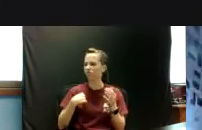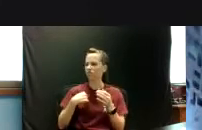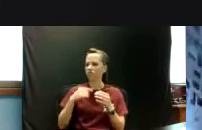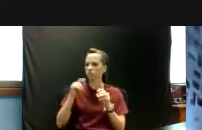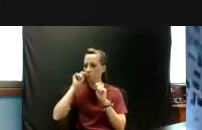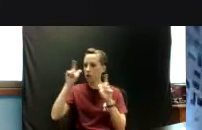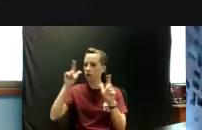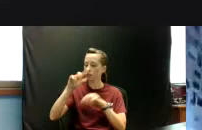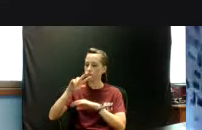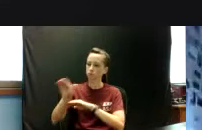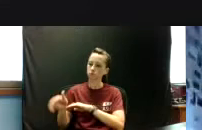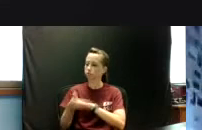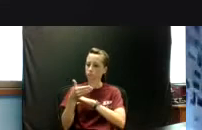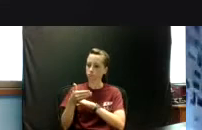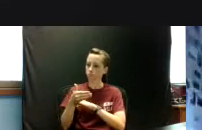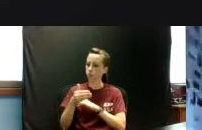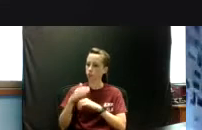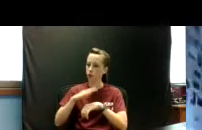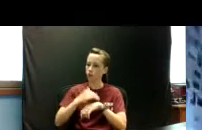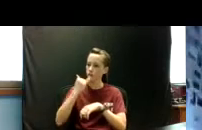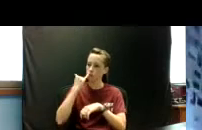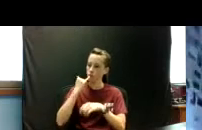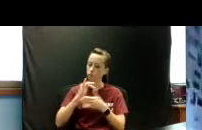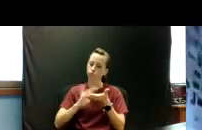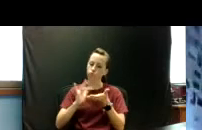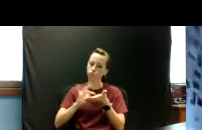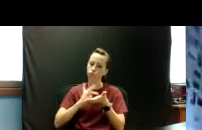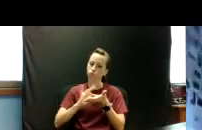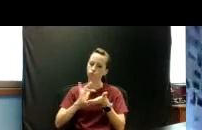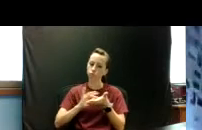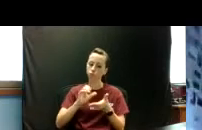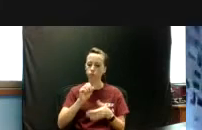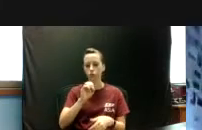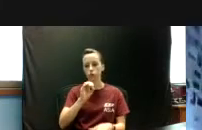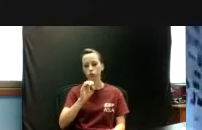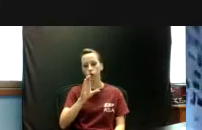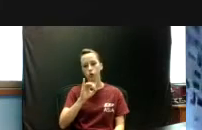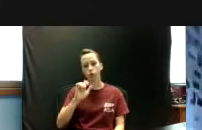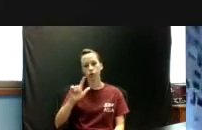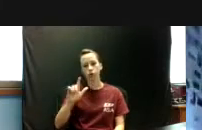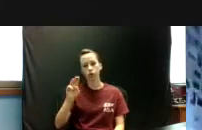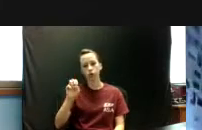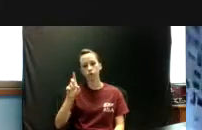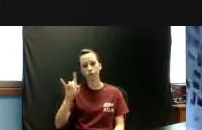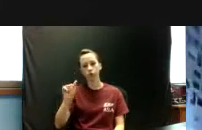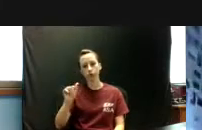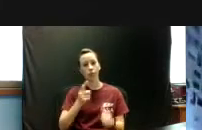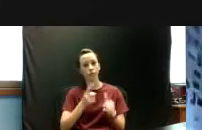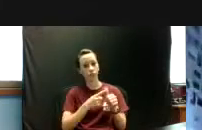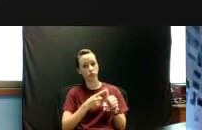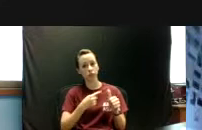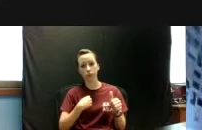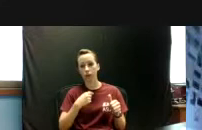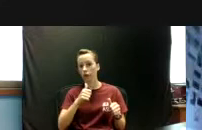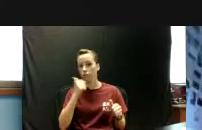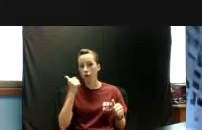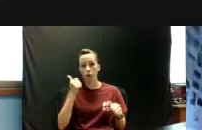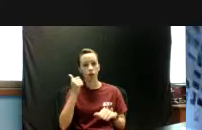phone, just surfing social media. So first off, no, I'm not gonna lecture you, I